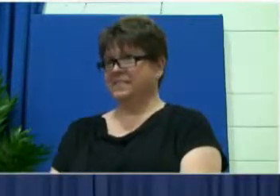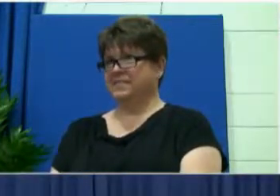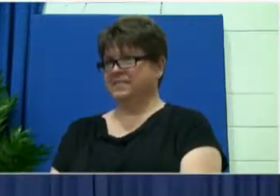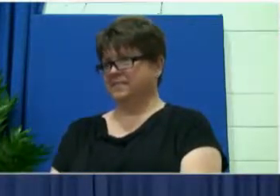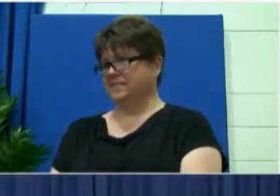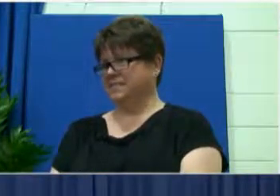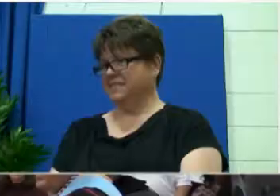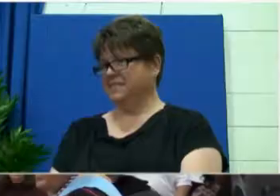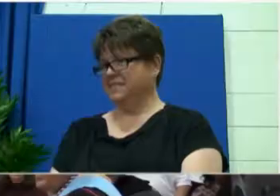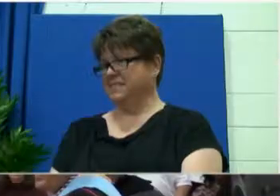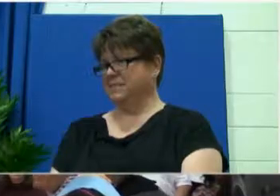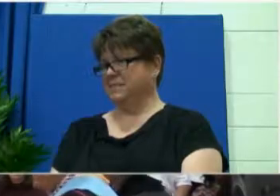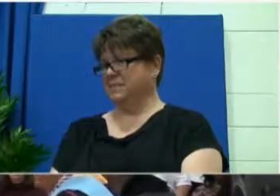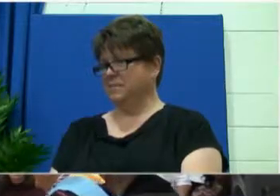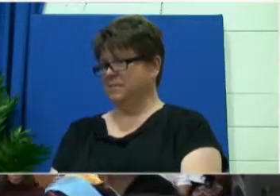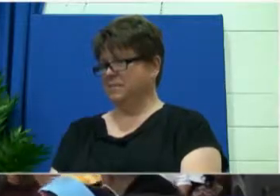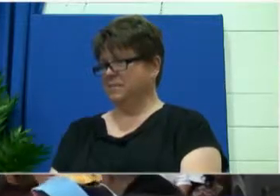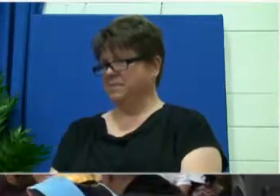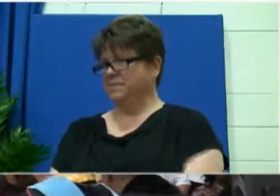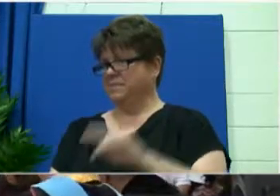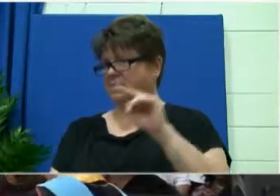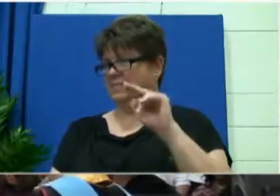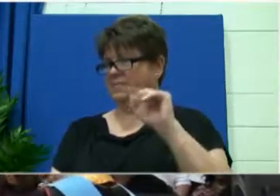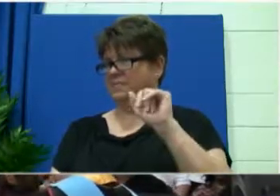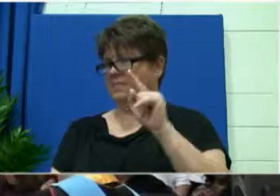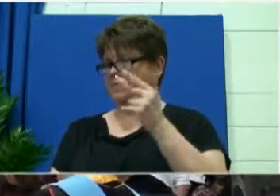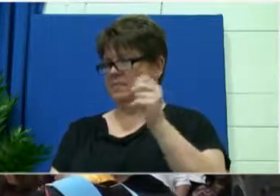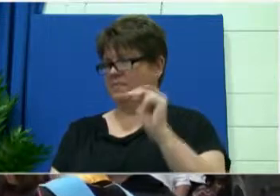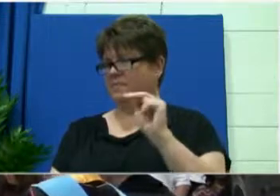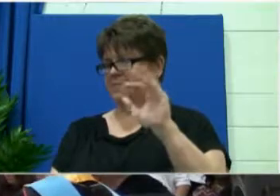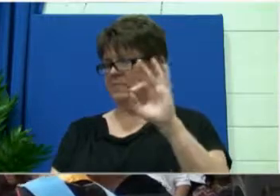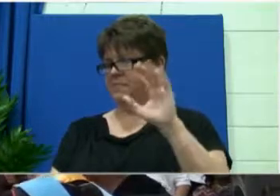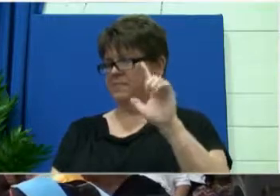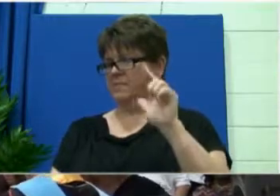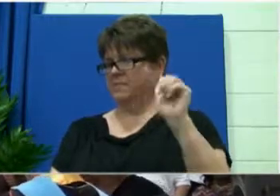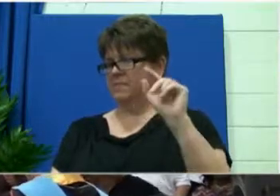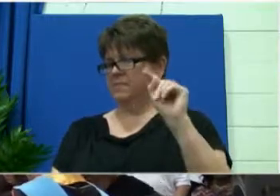Nathan Daniel Flatt, Associate in General Studies.